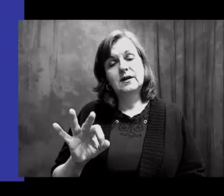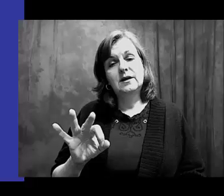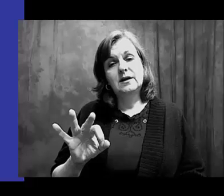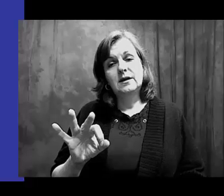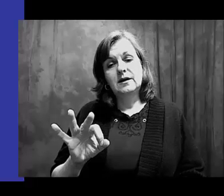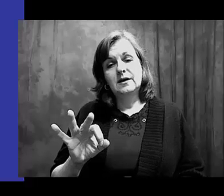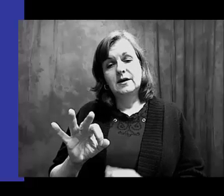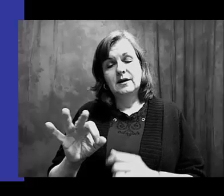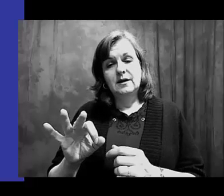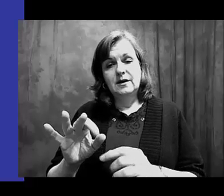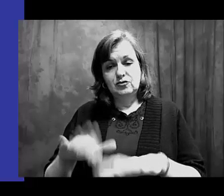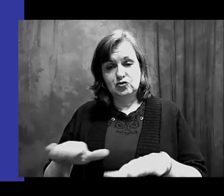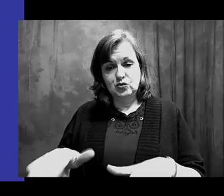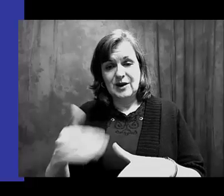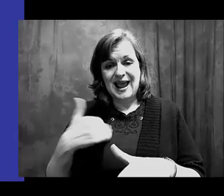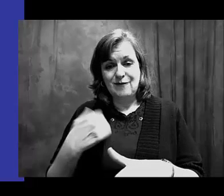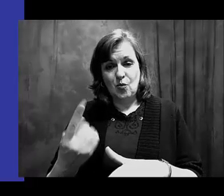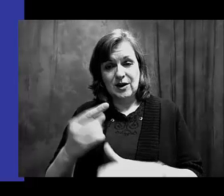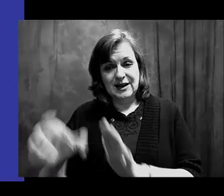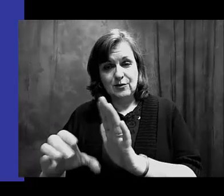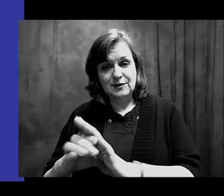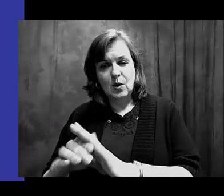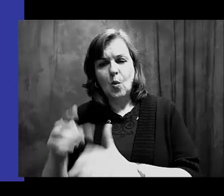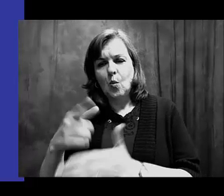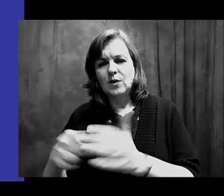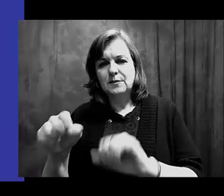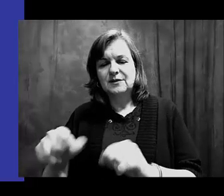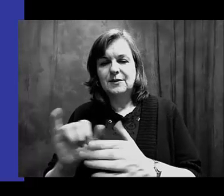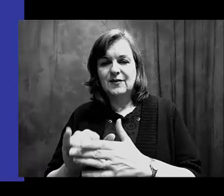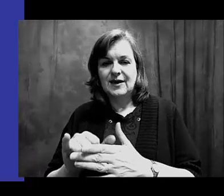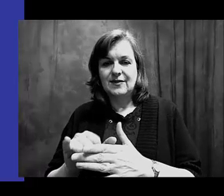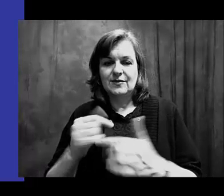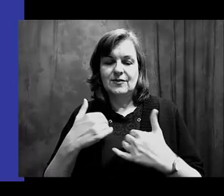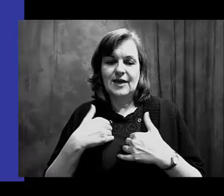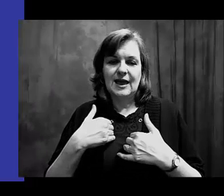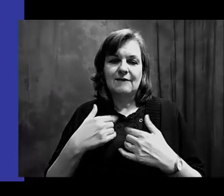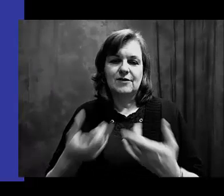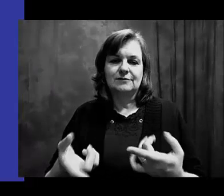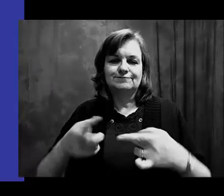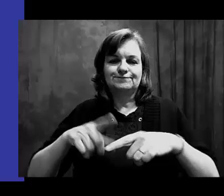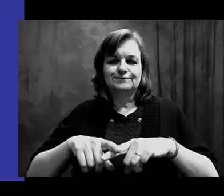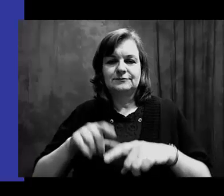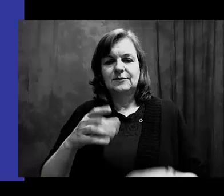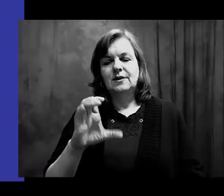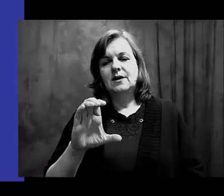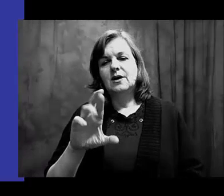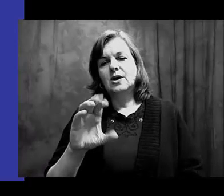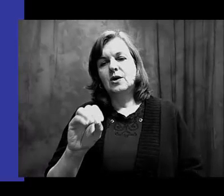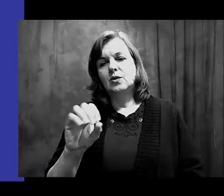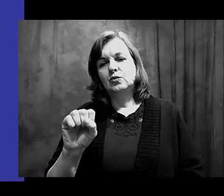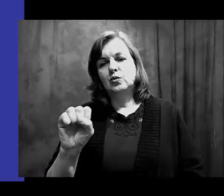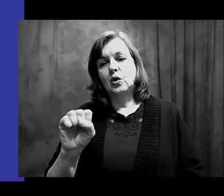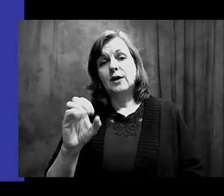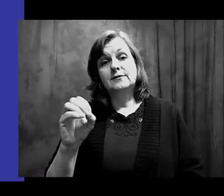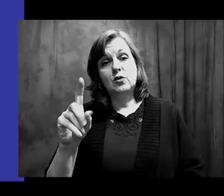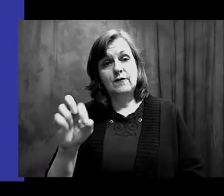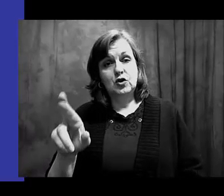characteristics, what's the possibility that they're actually going to cross over? Now, for those of you that were with us for our discussion of